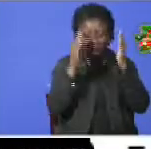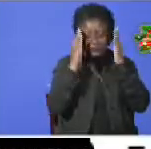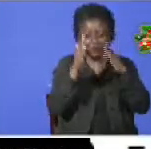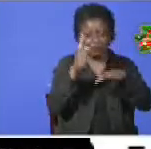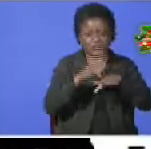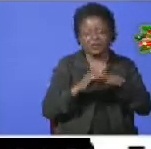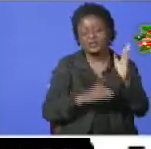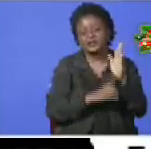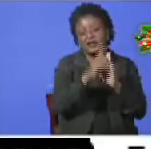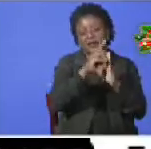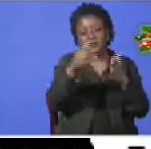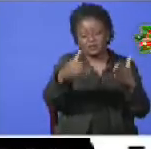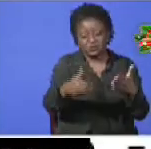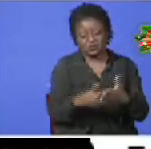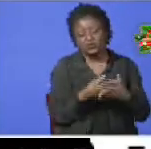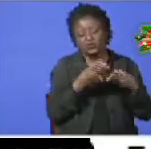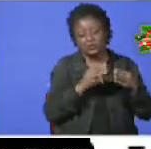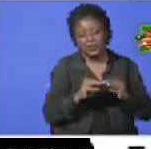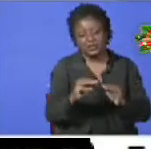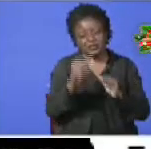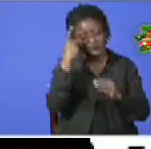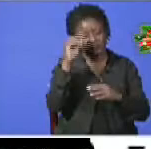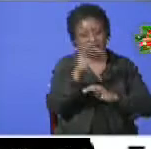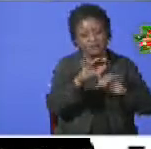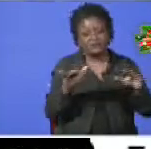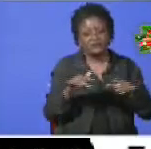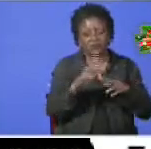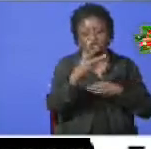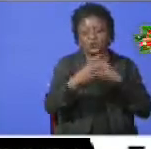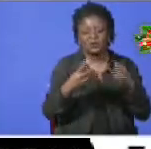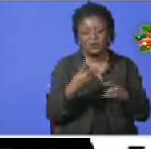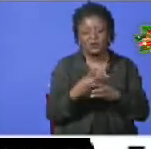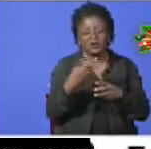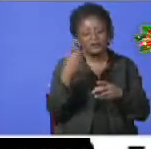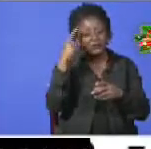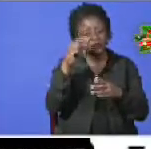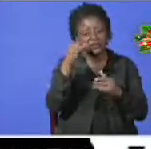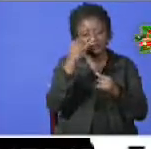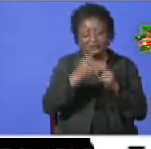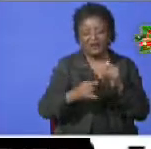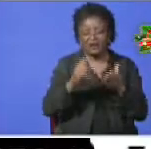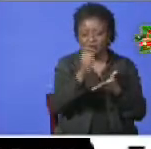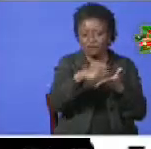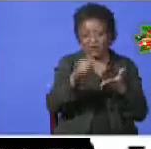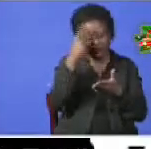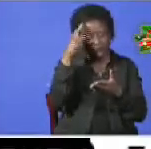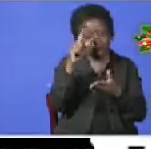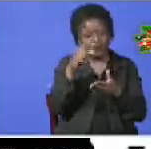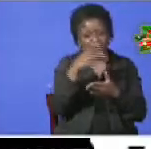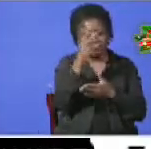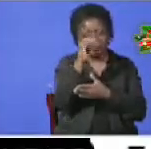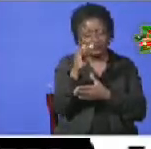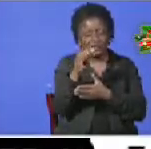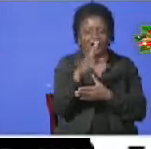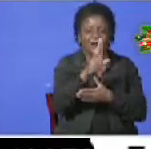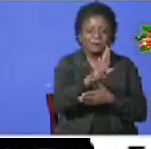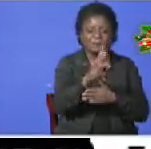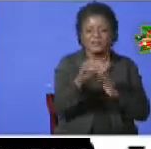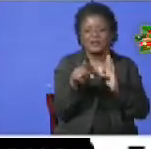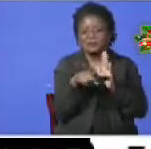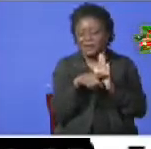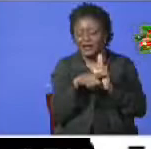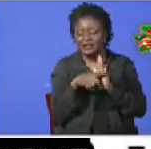virtual world. As for the final grade for the ministry this term, B minus. We have done very well considering.